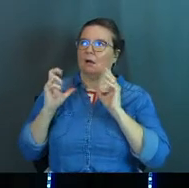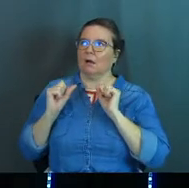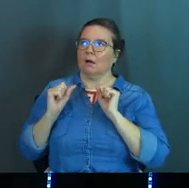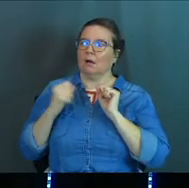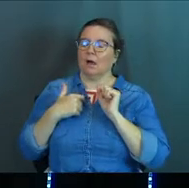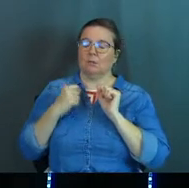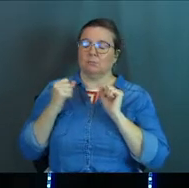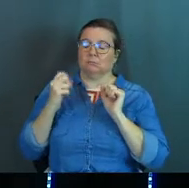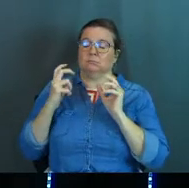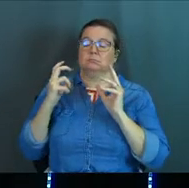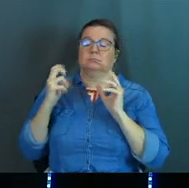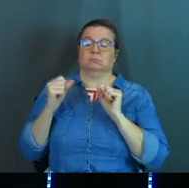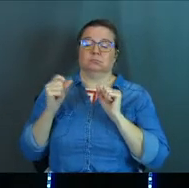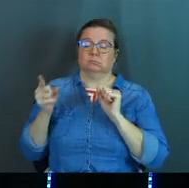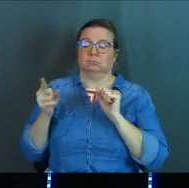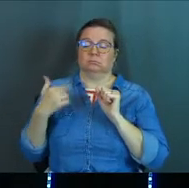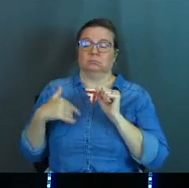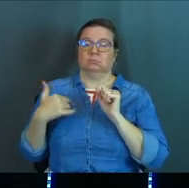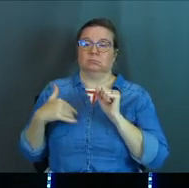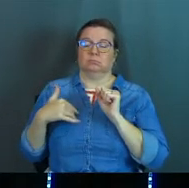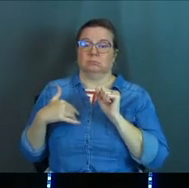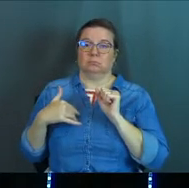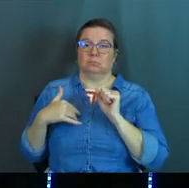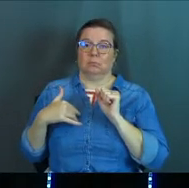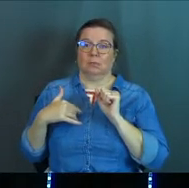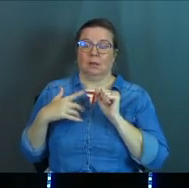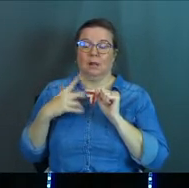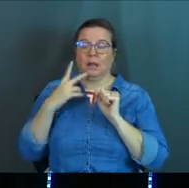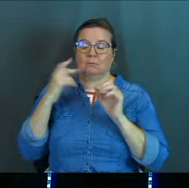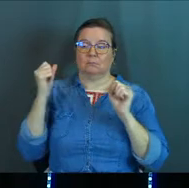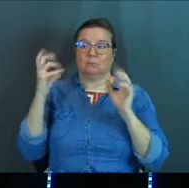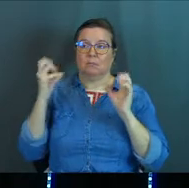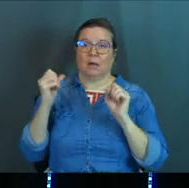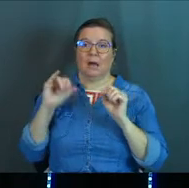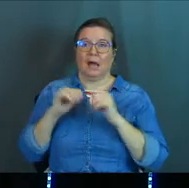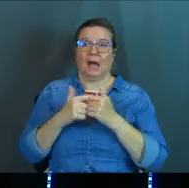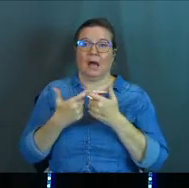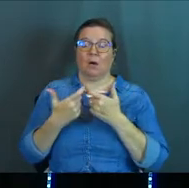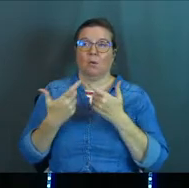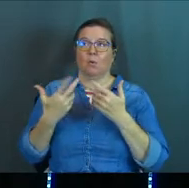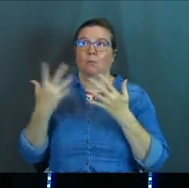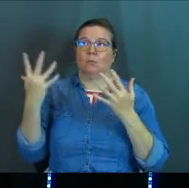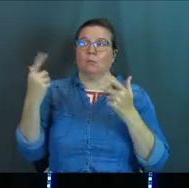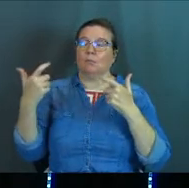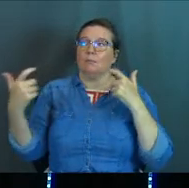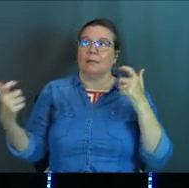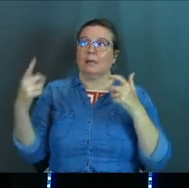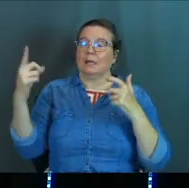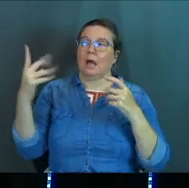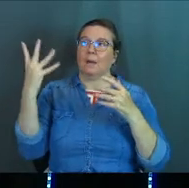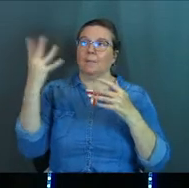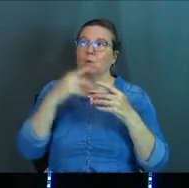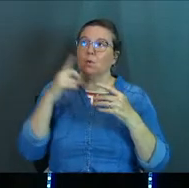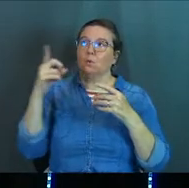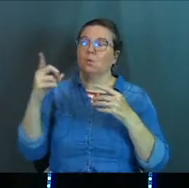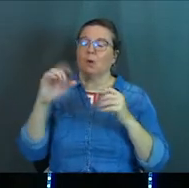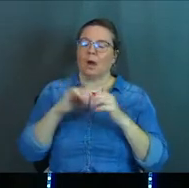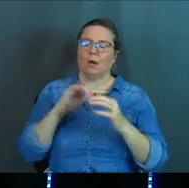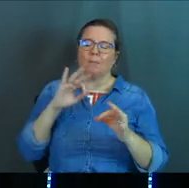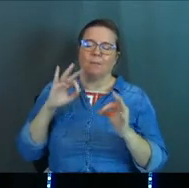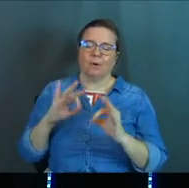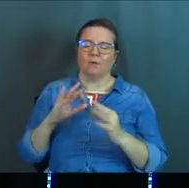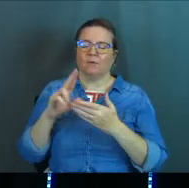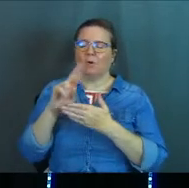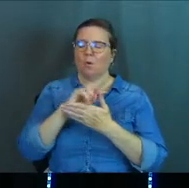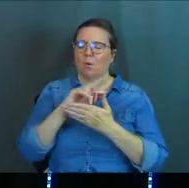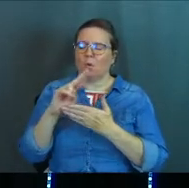I'm so blown away, just like being on the edge of the Grand Canyon. I'm so blown away by how humongous he is, how beautiful he is, how perfect